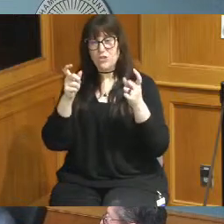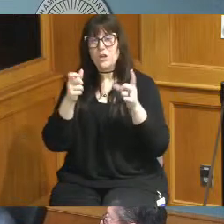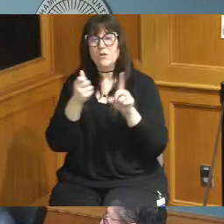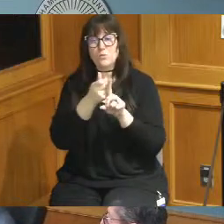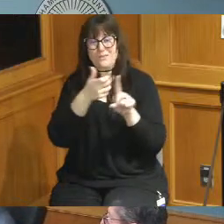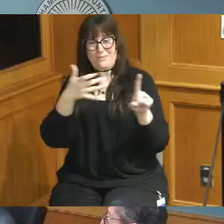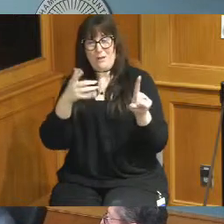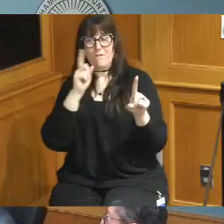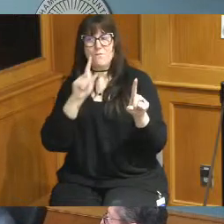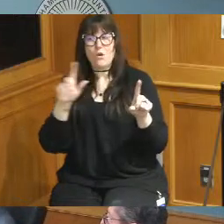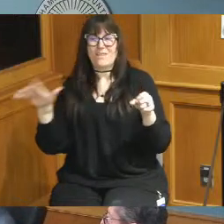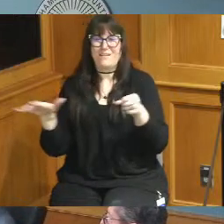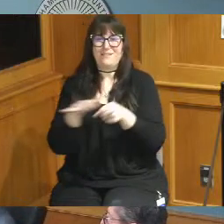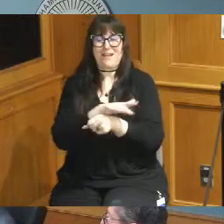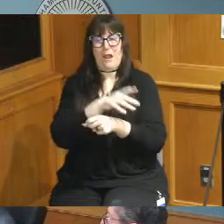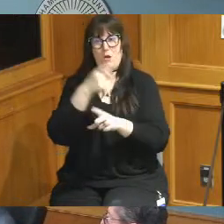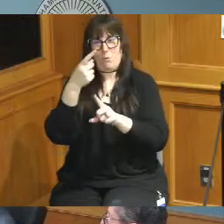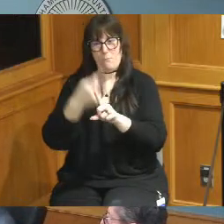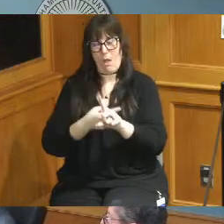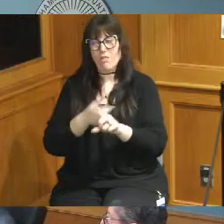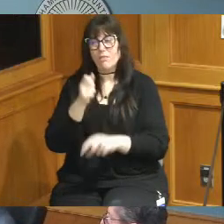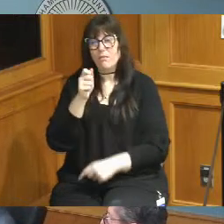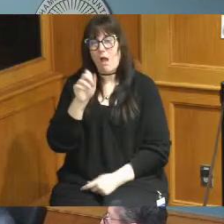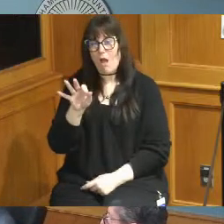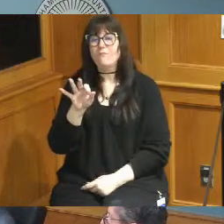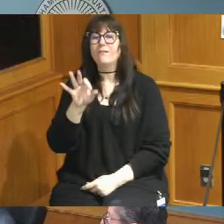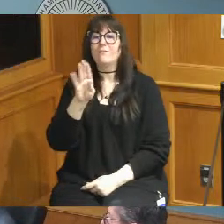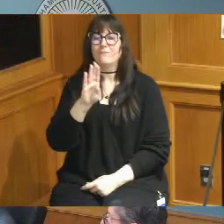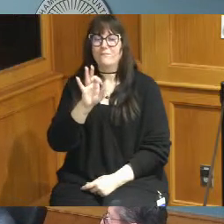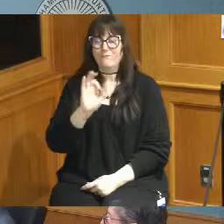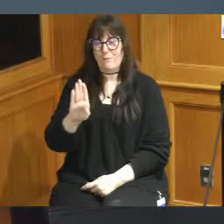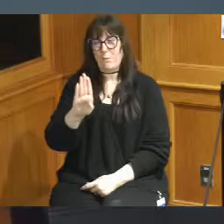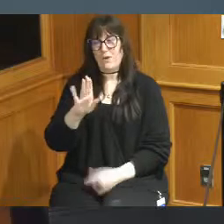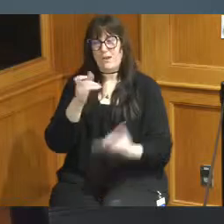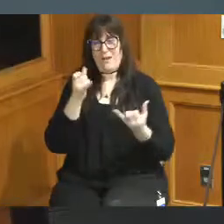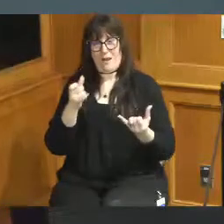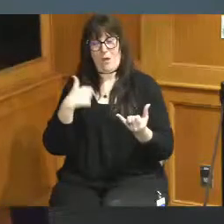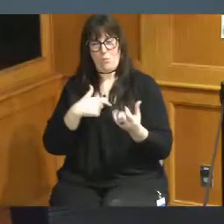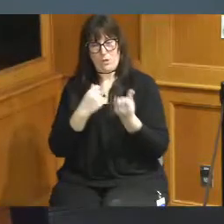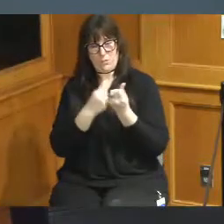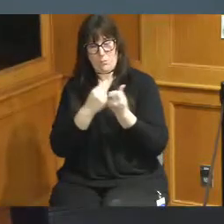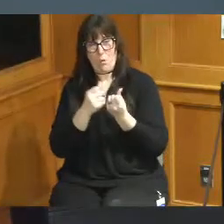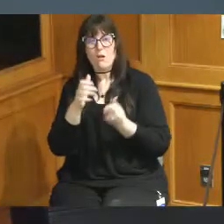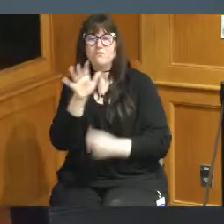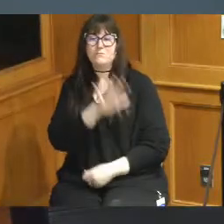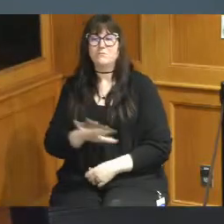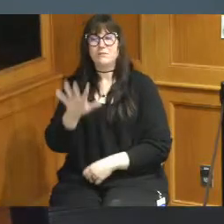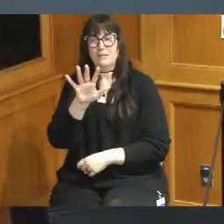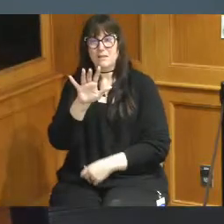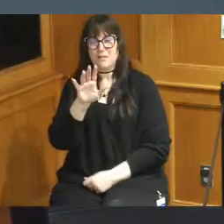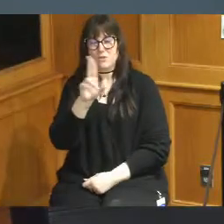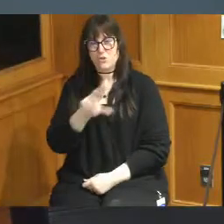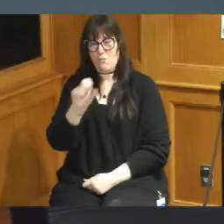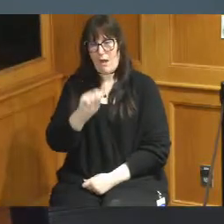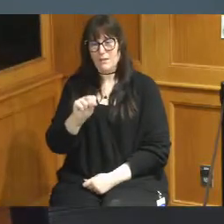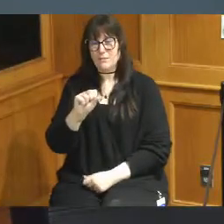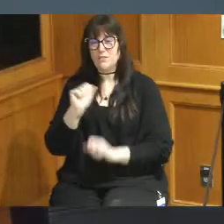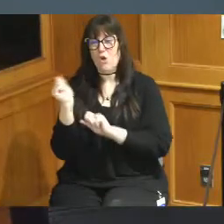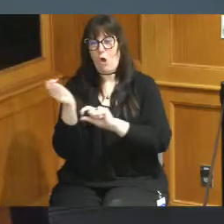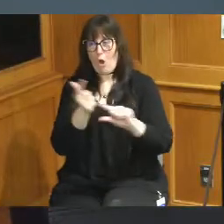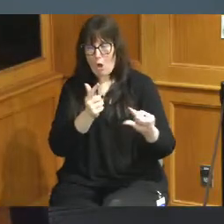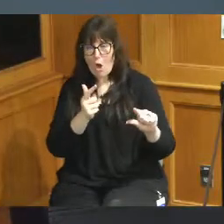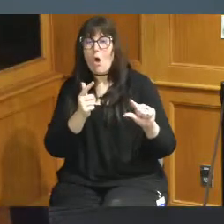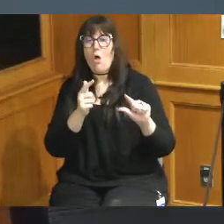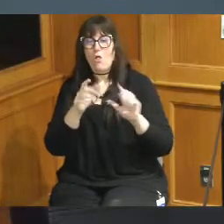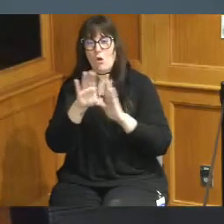of February. And today, Black History Month garners support throughout the country as people of all ethnic and